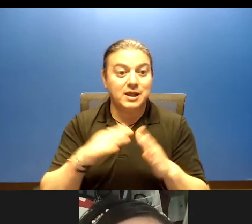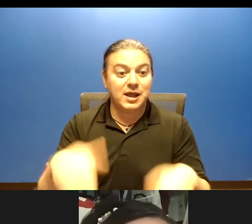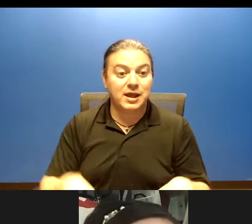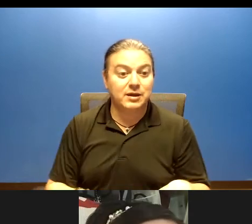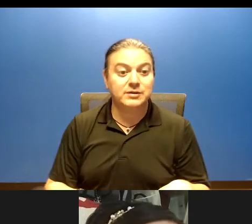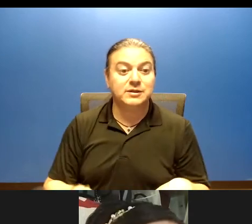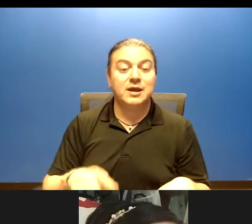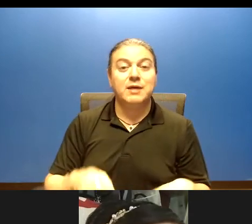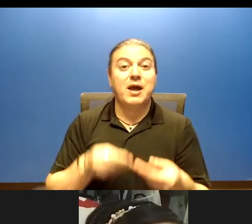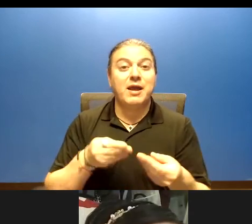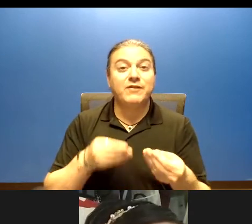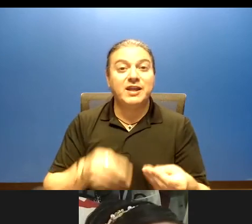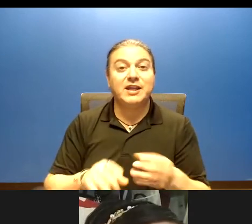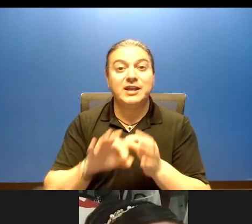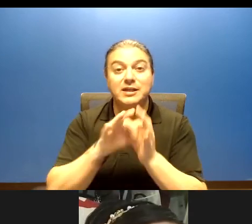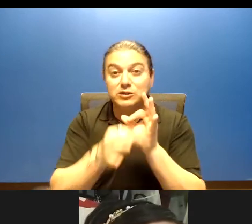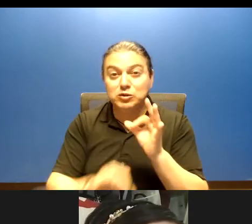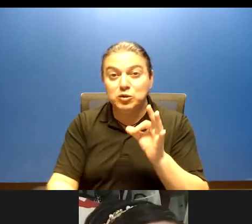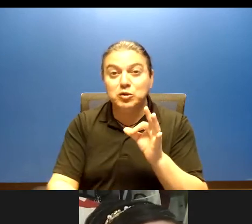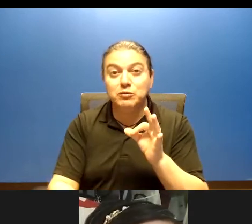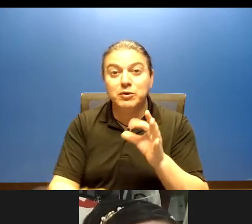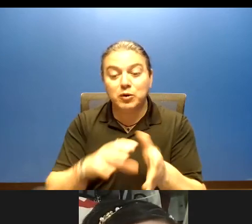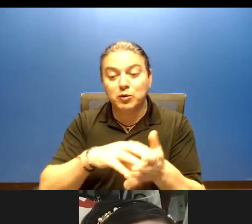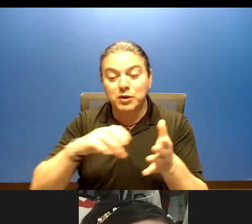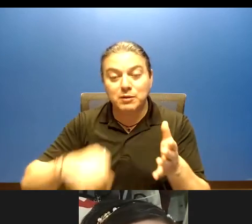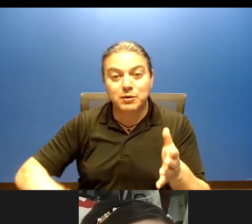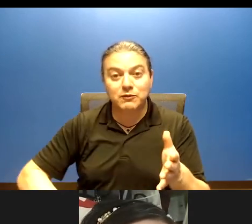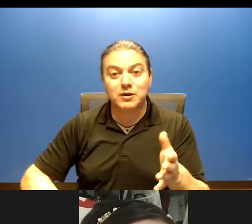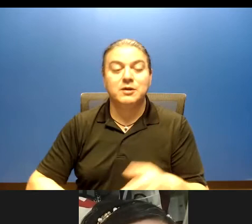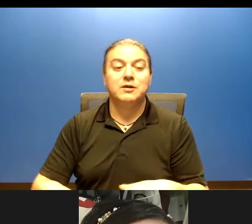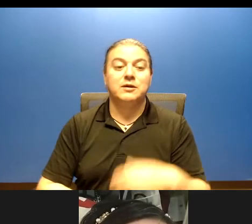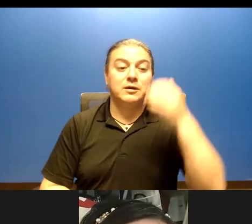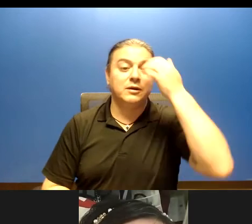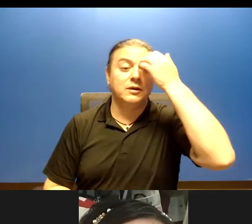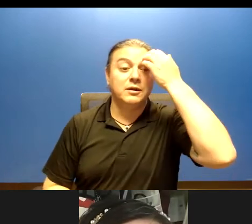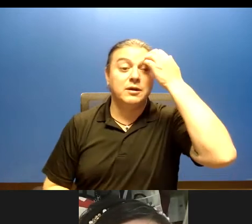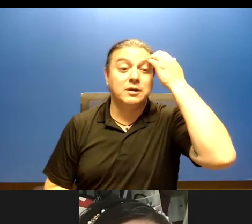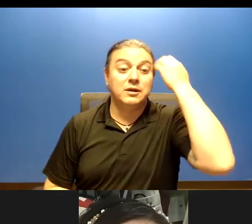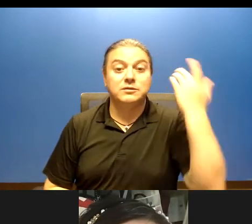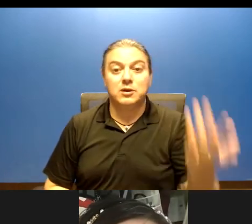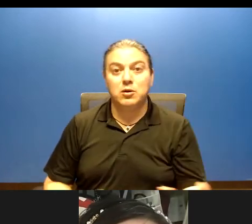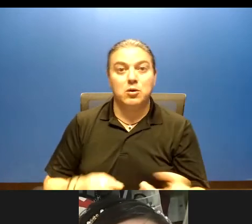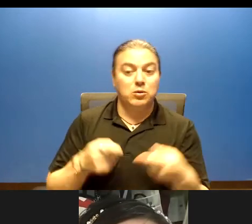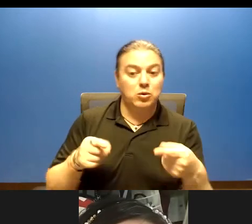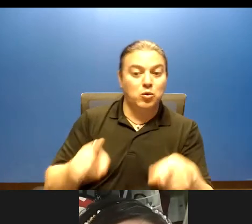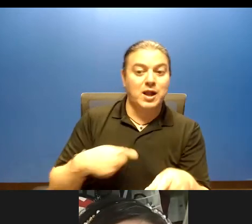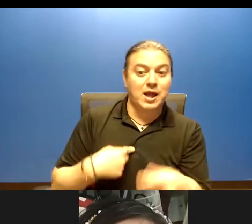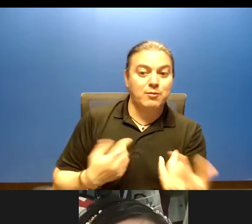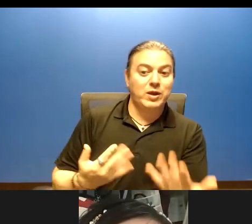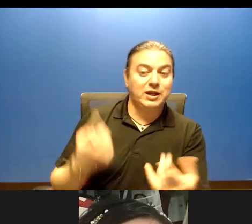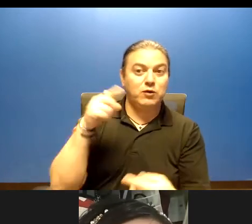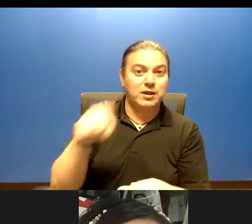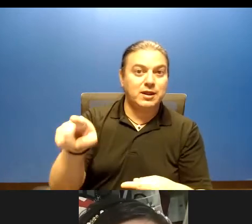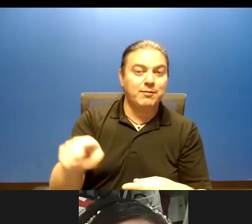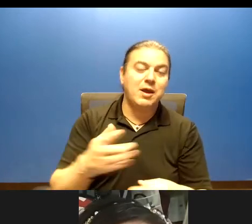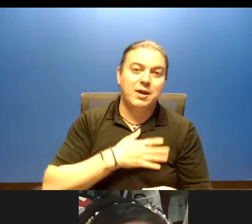removed. So as long as I wait for them, my parents unfortunately have to continue taking care of me,